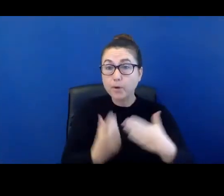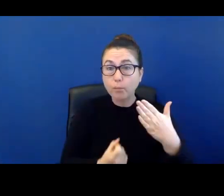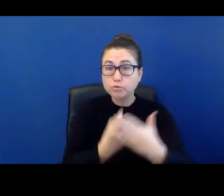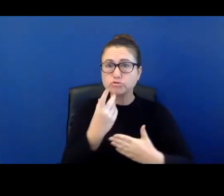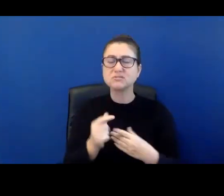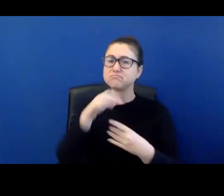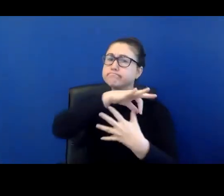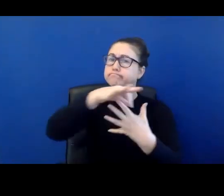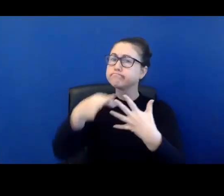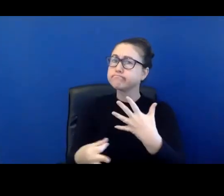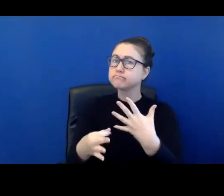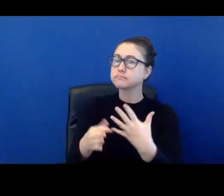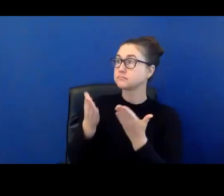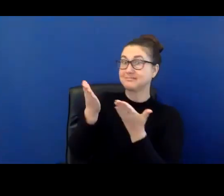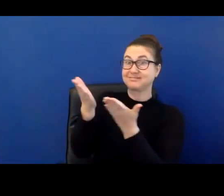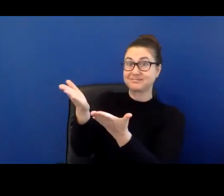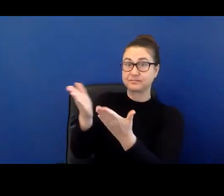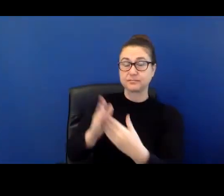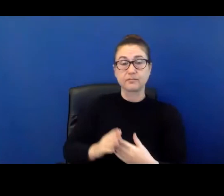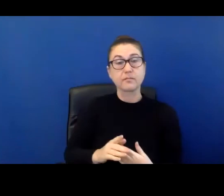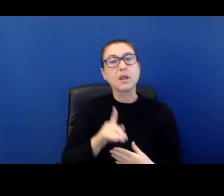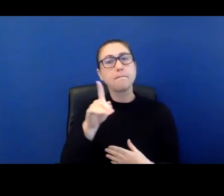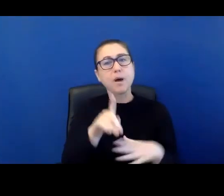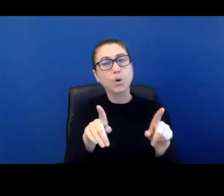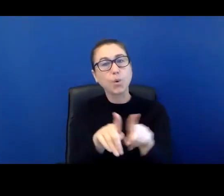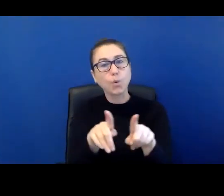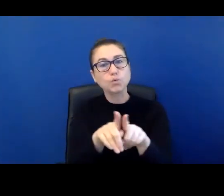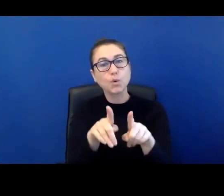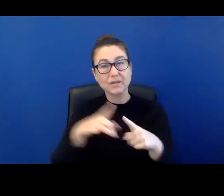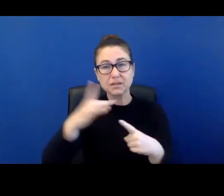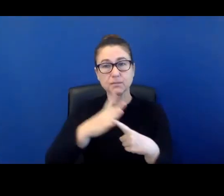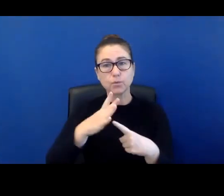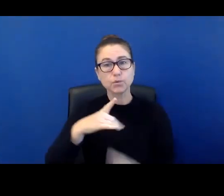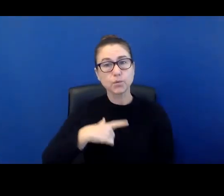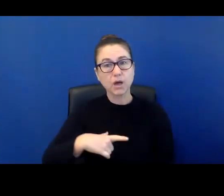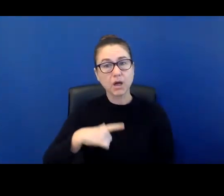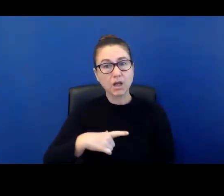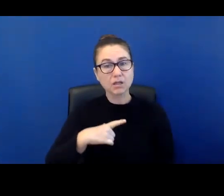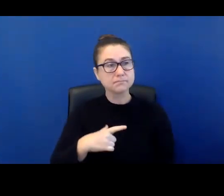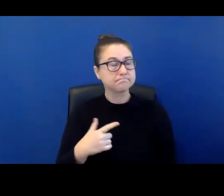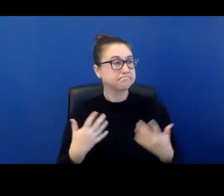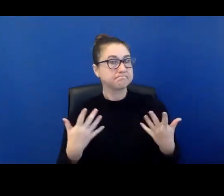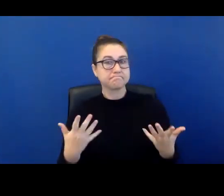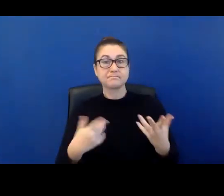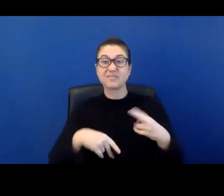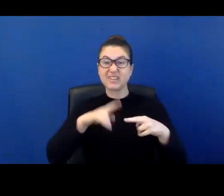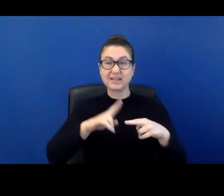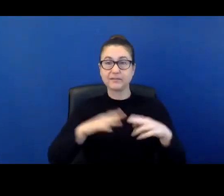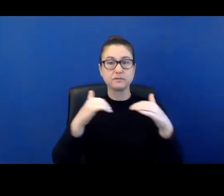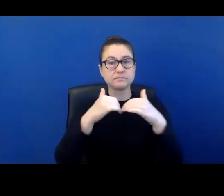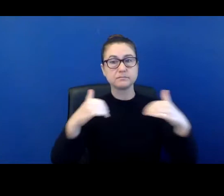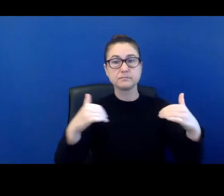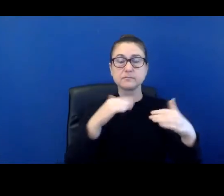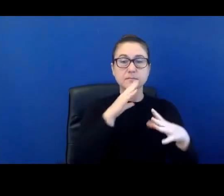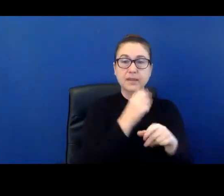things as well. But also it's important because people who are outside of government, the private